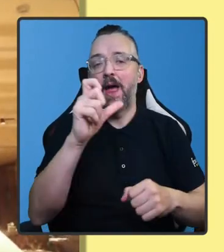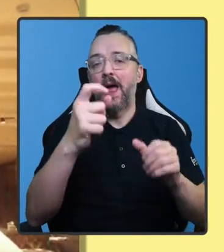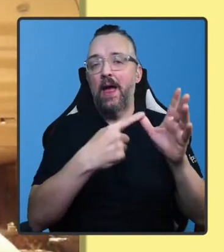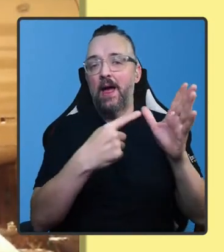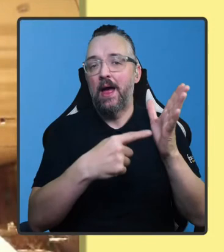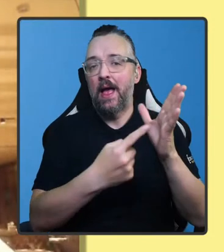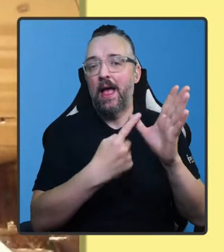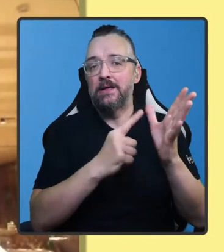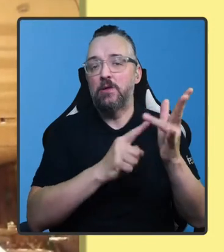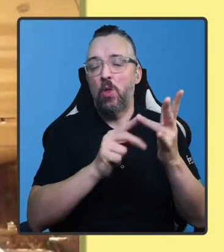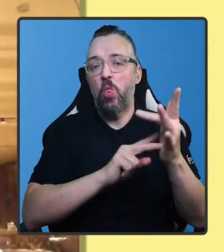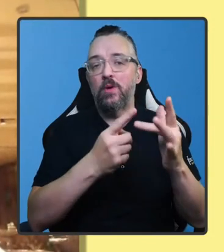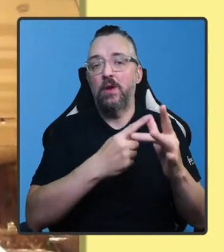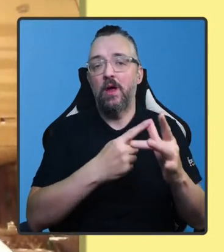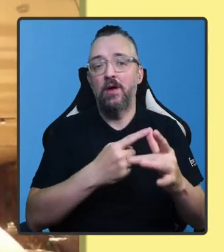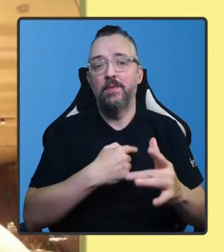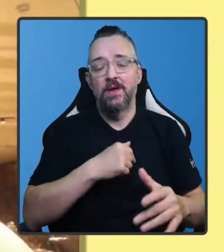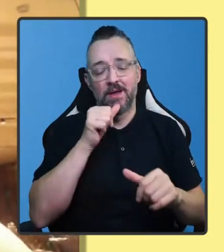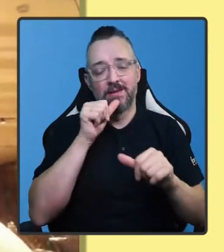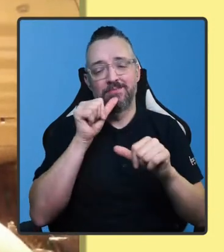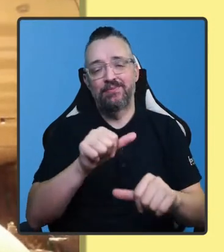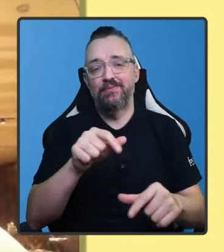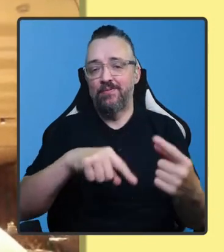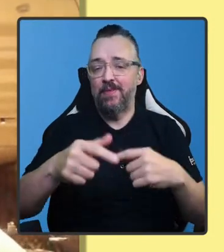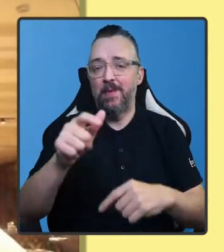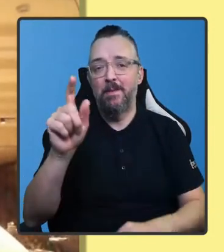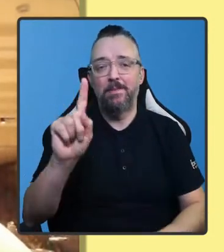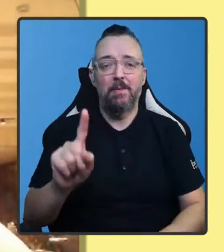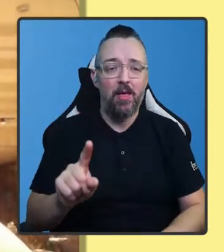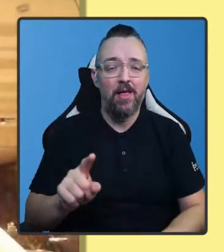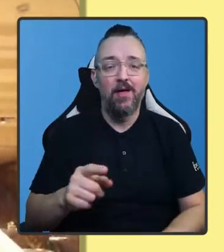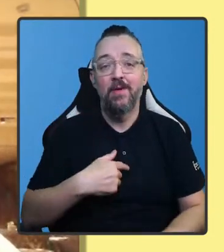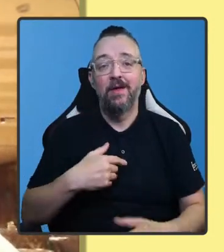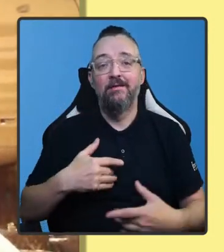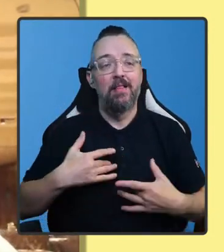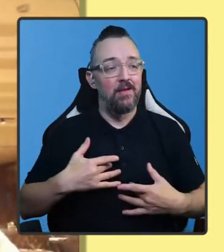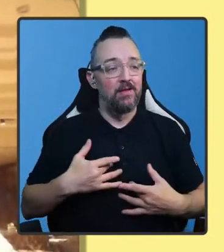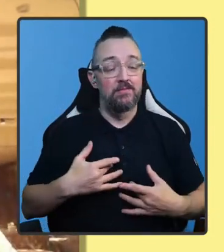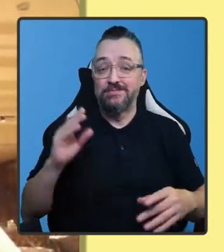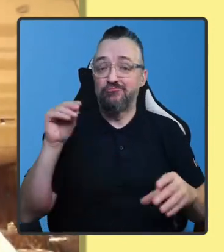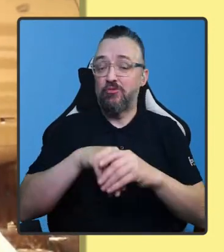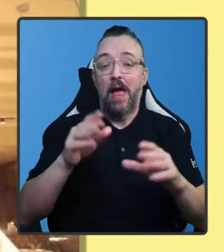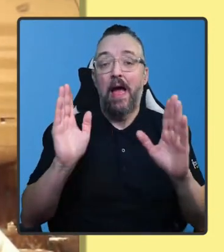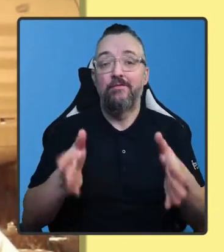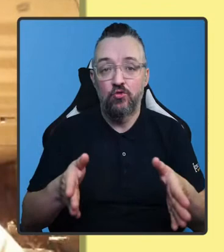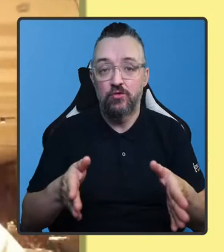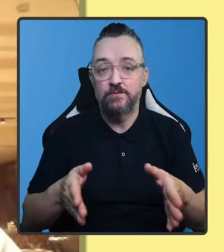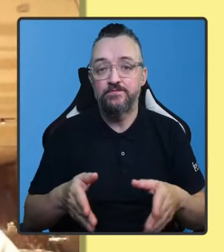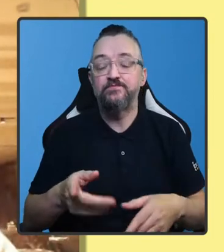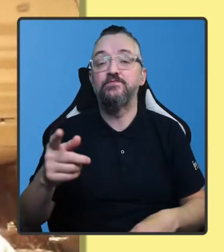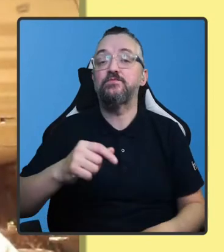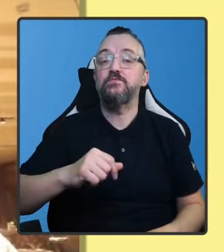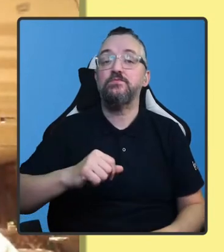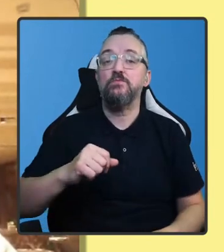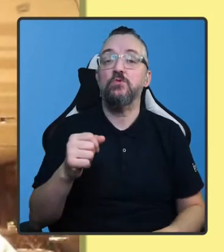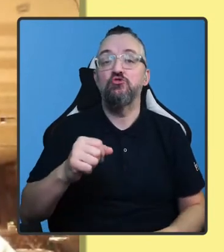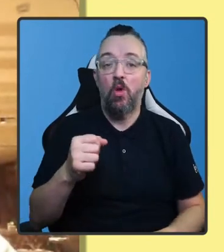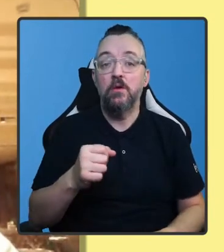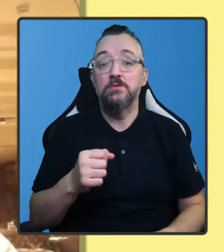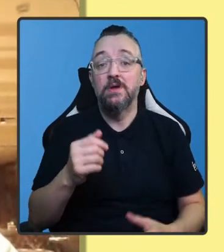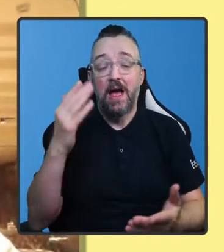in love with your people, with your movement, and I just had to join in. Scotland is a European country.